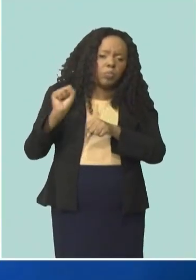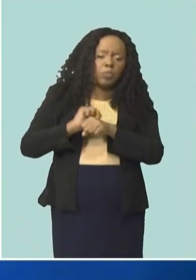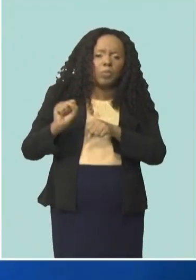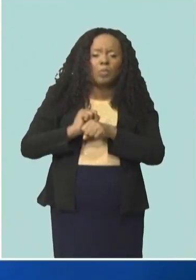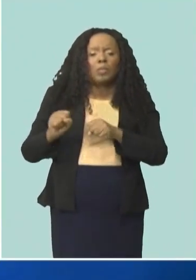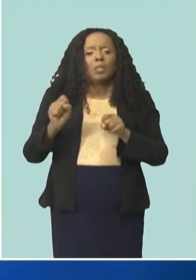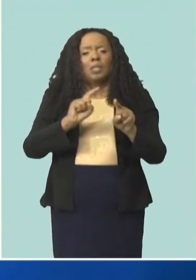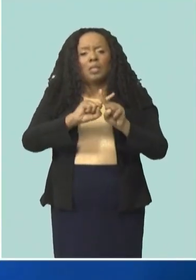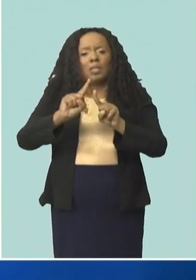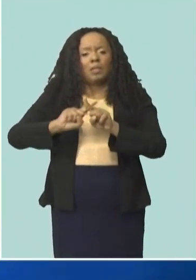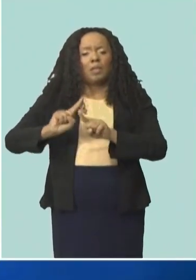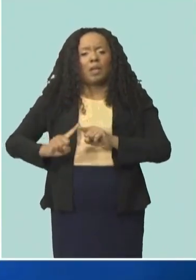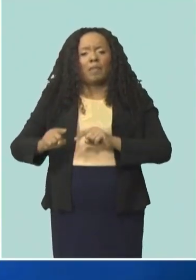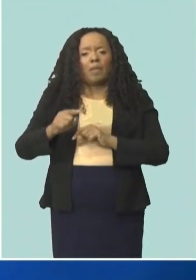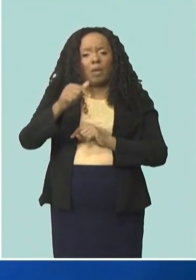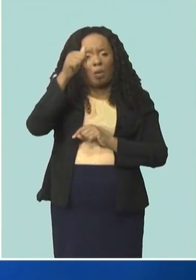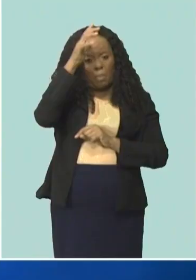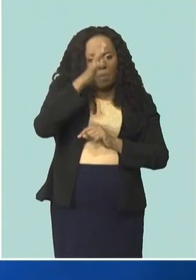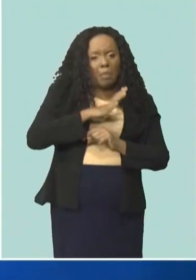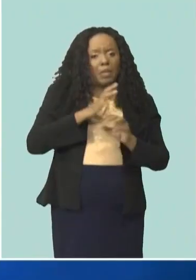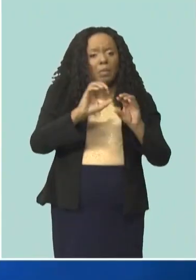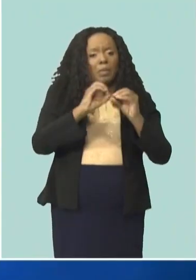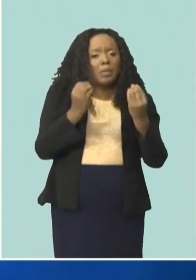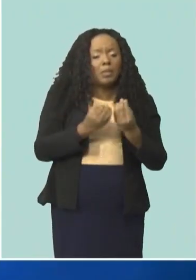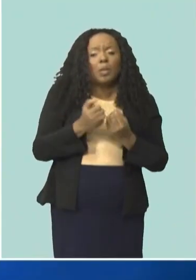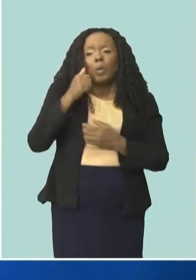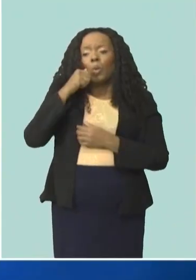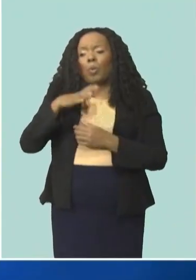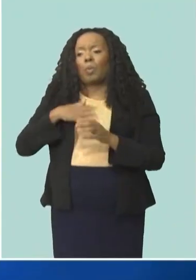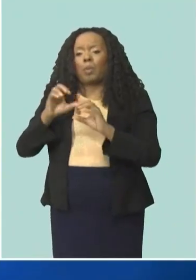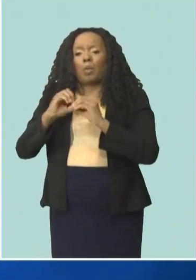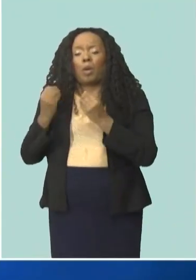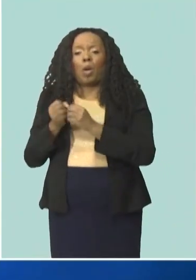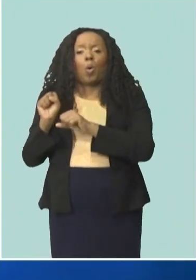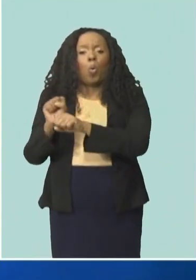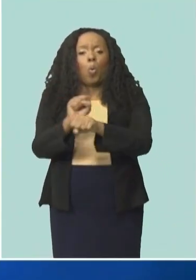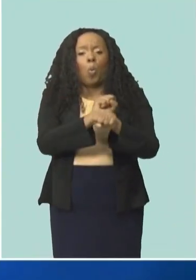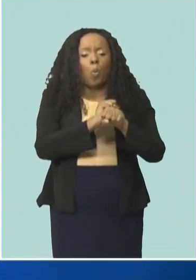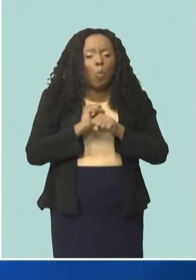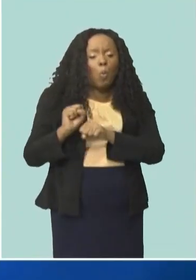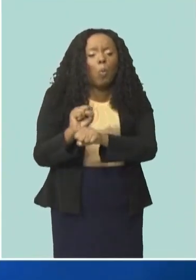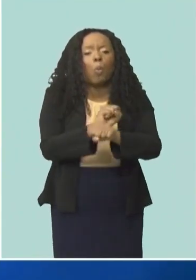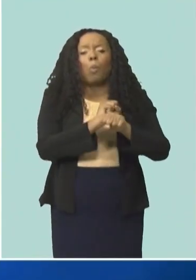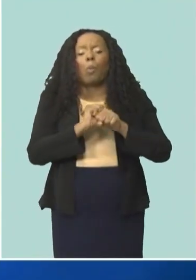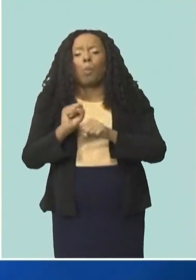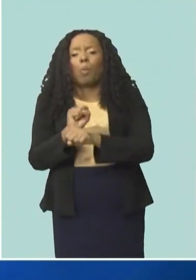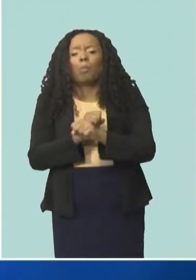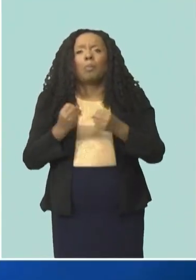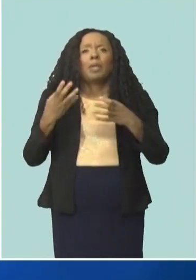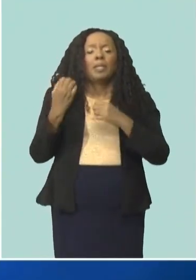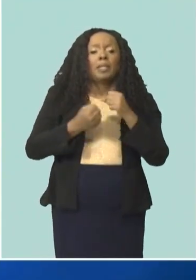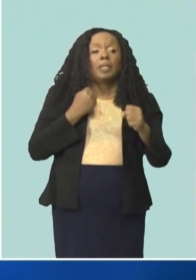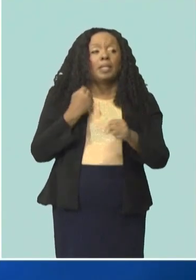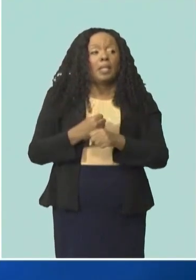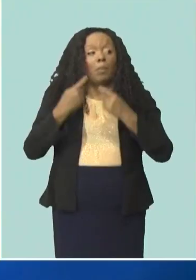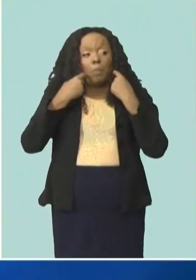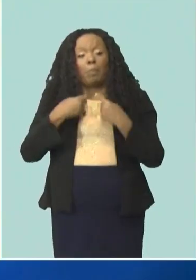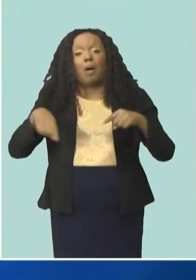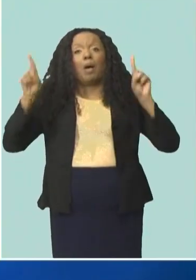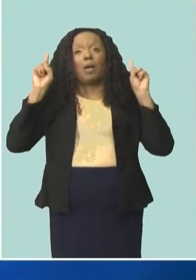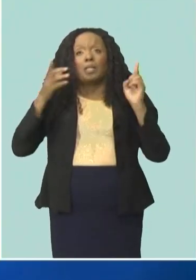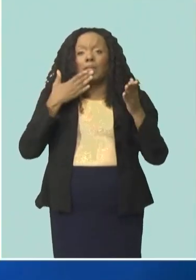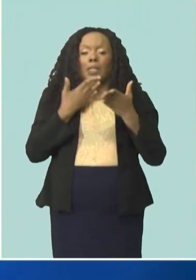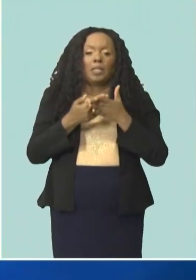women's organizations, some men's organizations, individuals have been working on this for decades, we are now starting to see results.